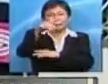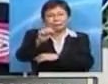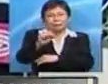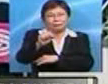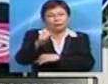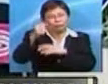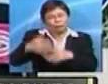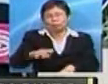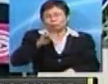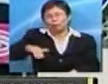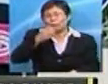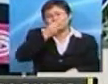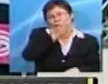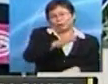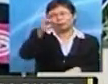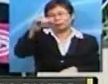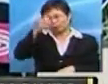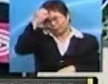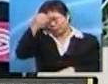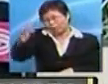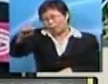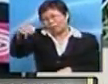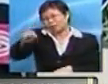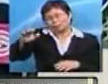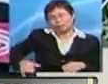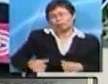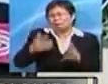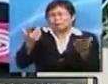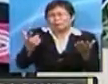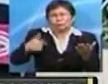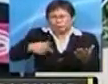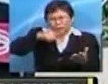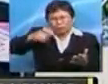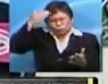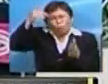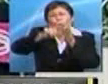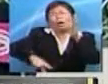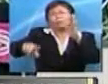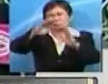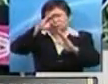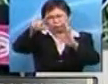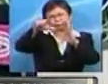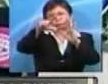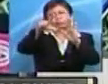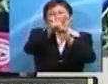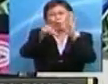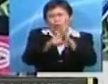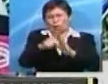not been notified, and we have to know what those suits are before we respond.